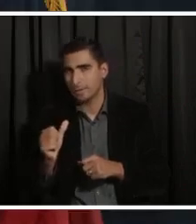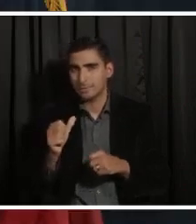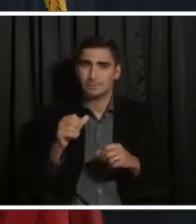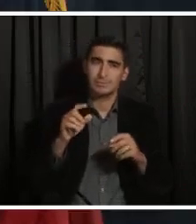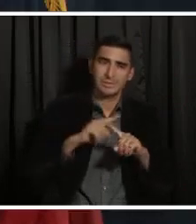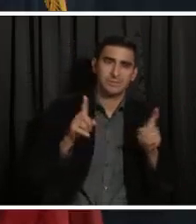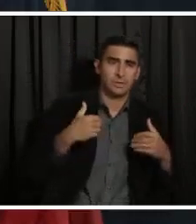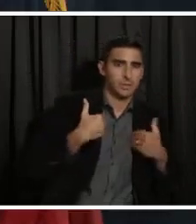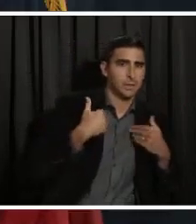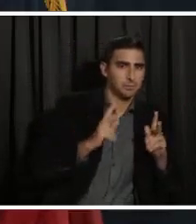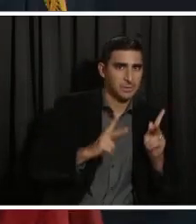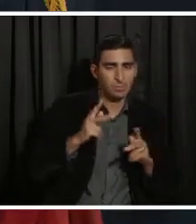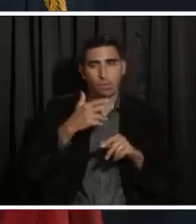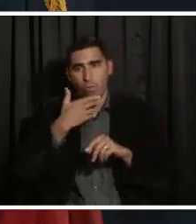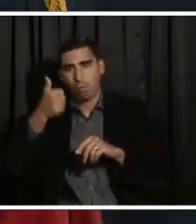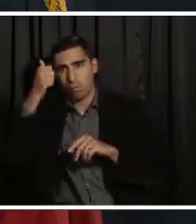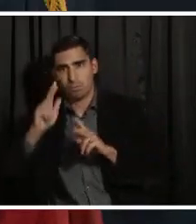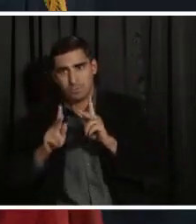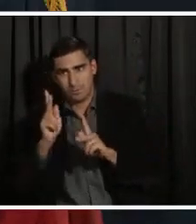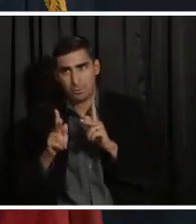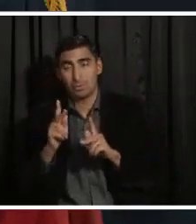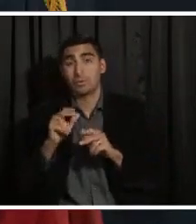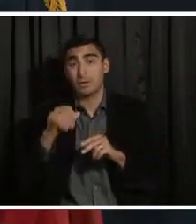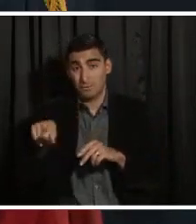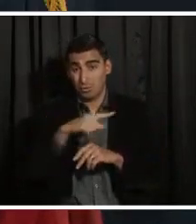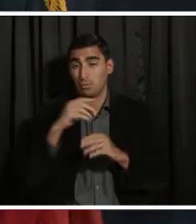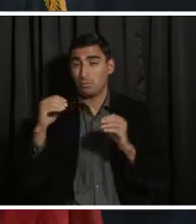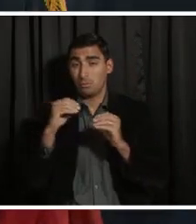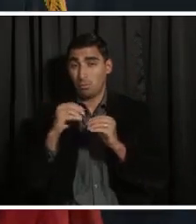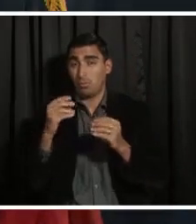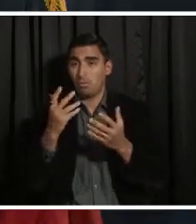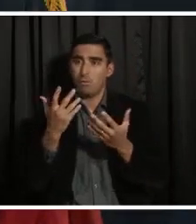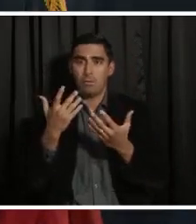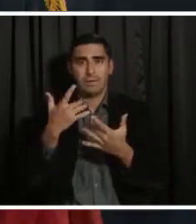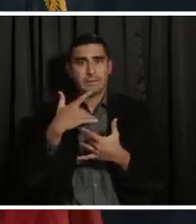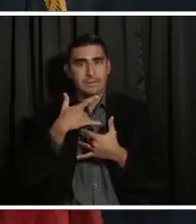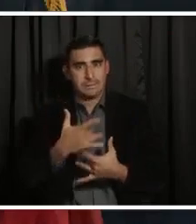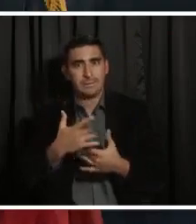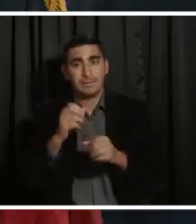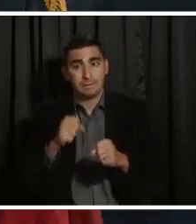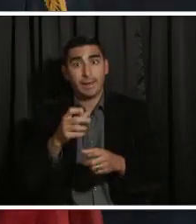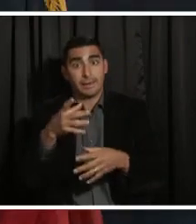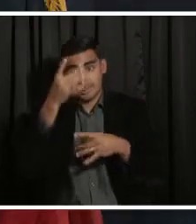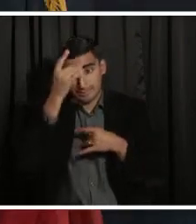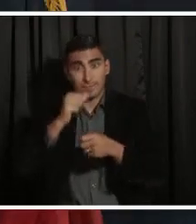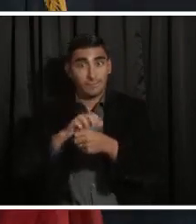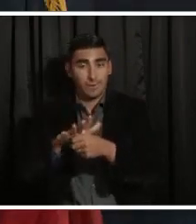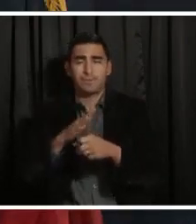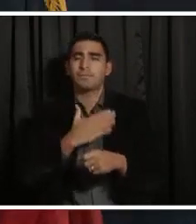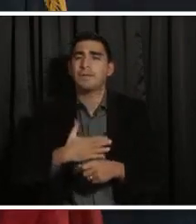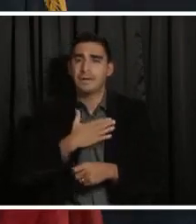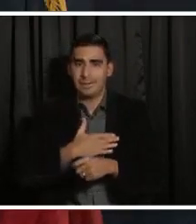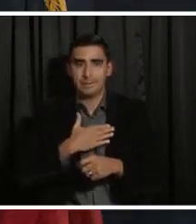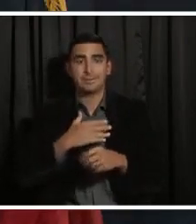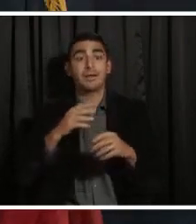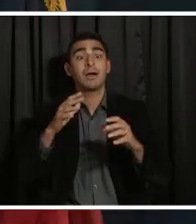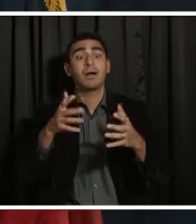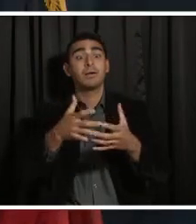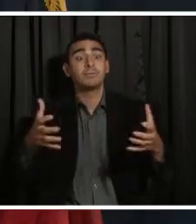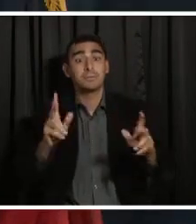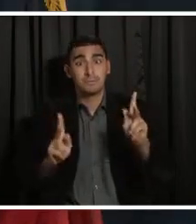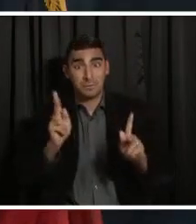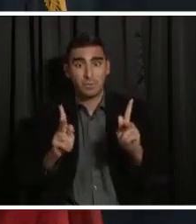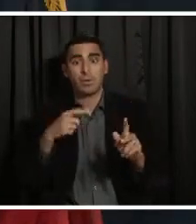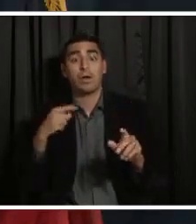encourage, especially those who might be more vulnerable to the virus, to take precautions, be smart, avoid large gatherings, wear a mask